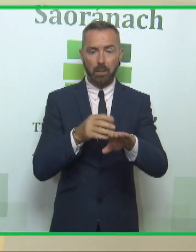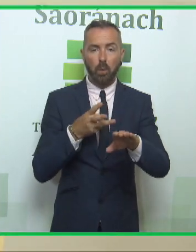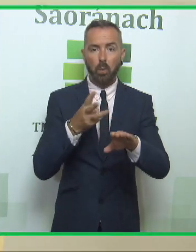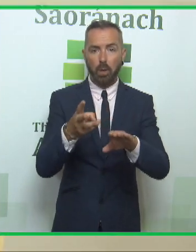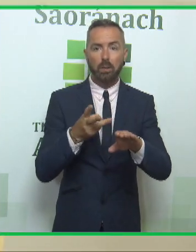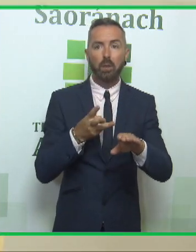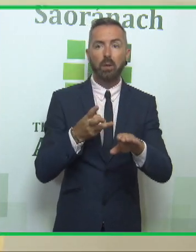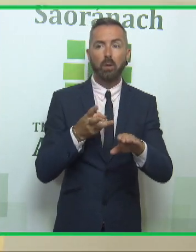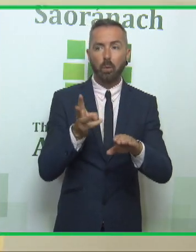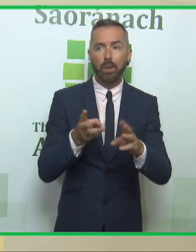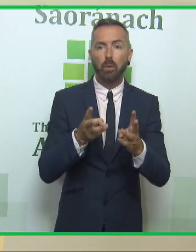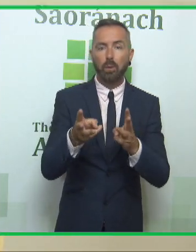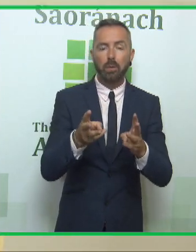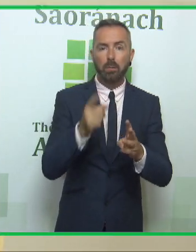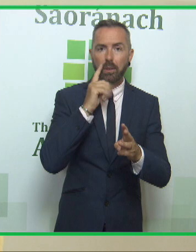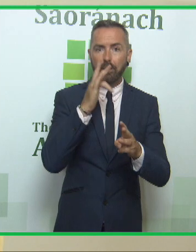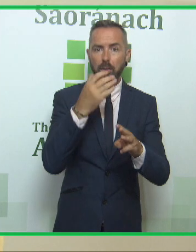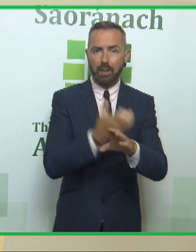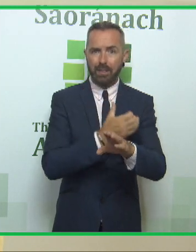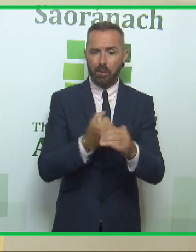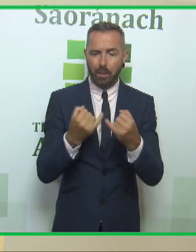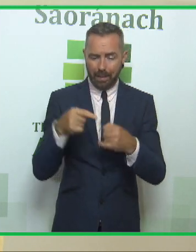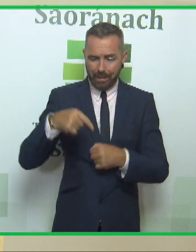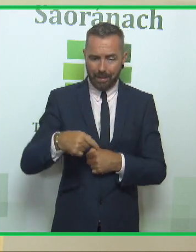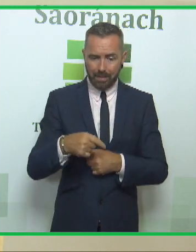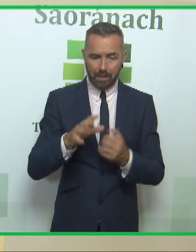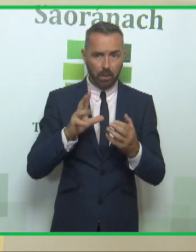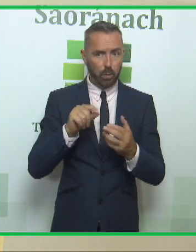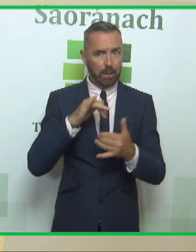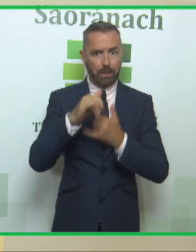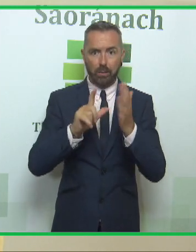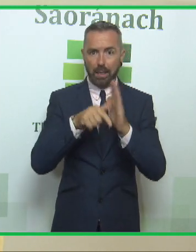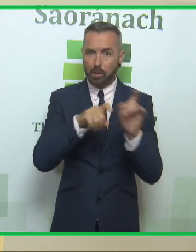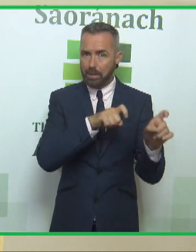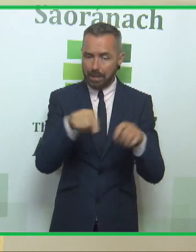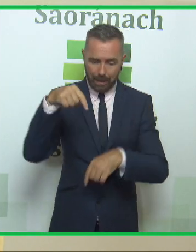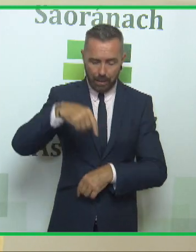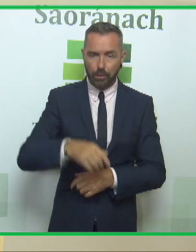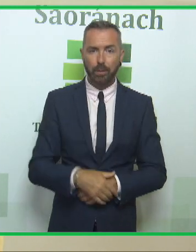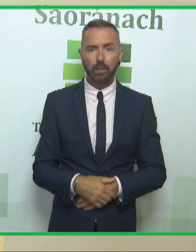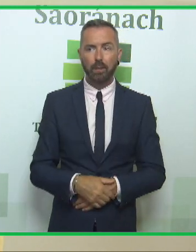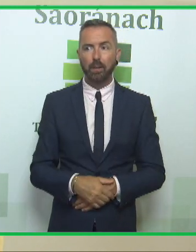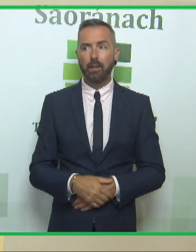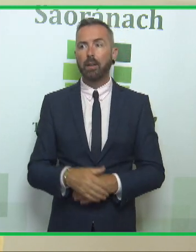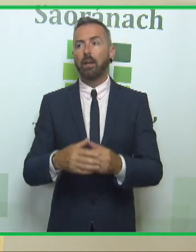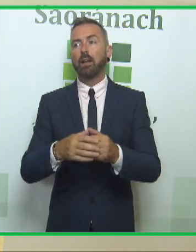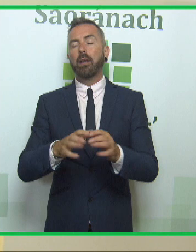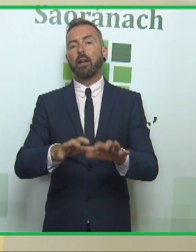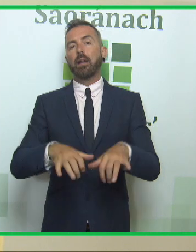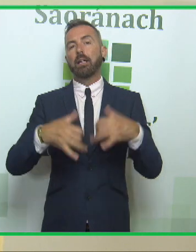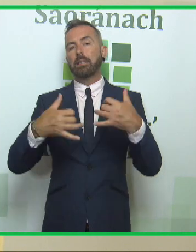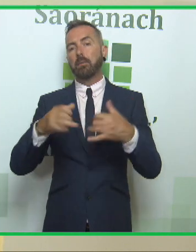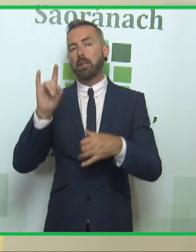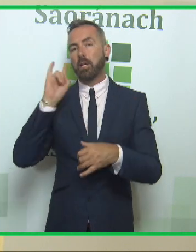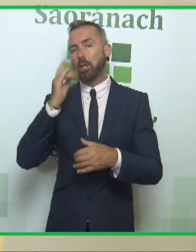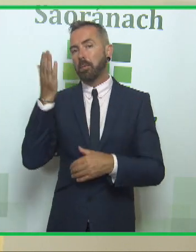we've been, we'll still be here in 2 decades, you know. And Mick, we heard it, the Assembly heard it at the last session that we had where the frontline workers